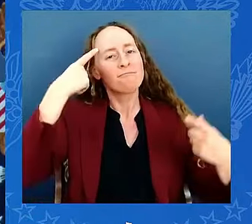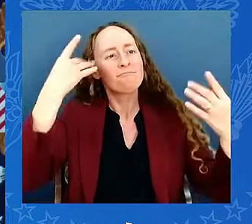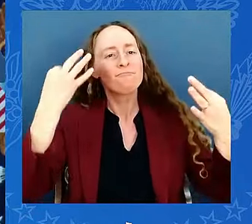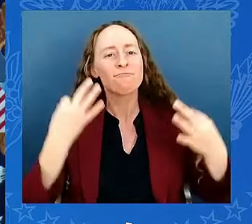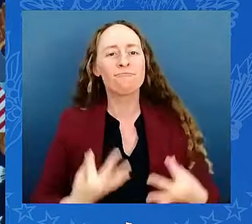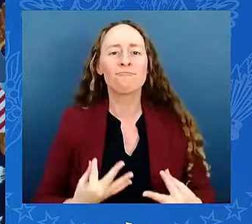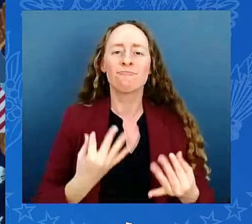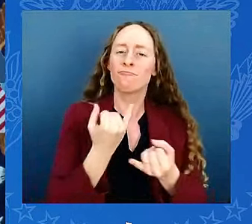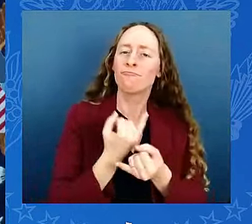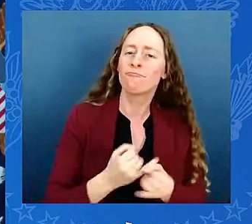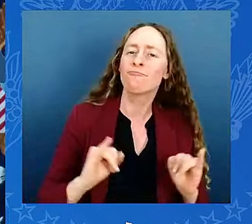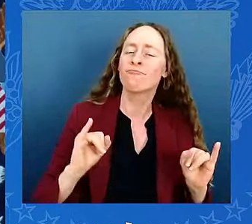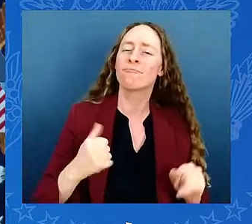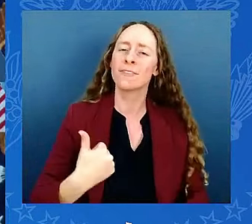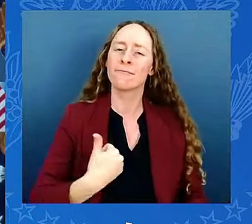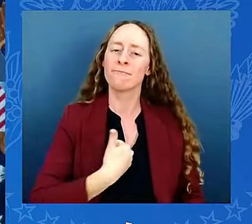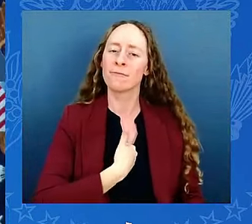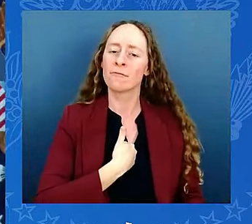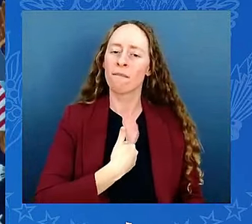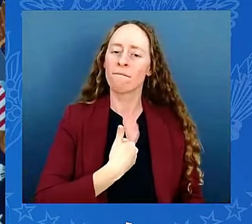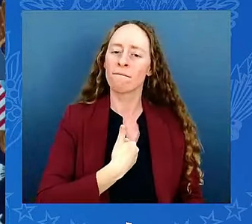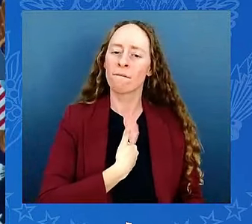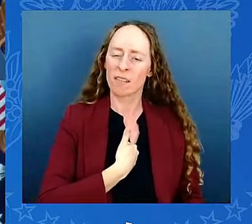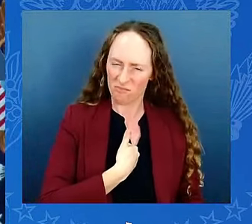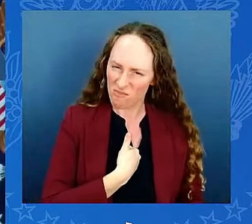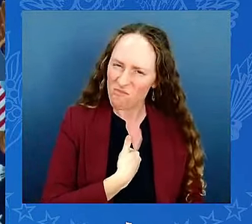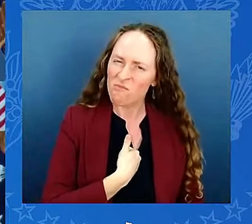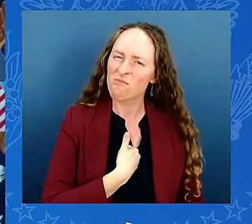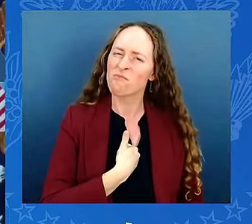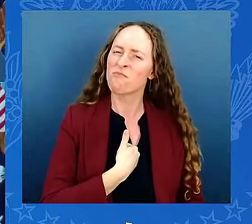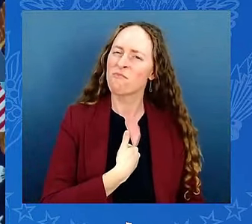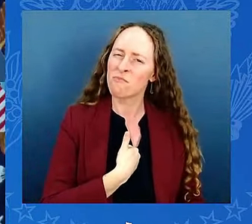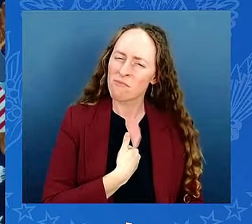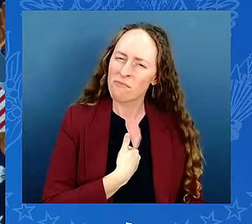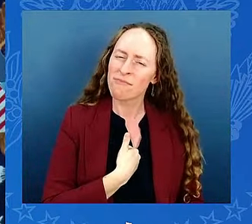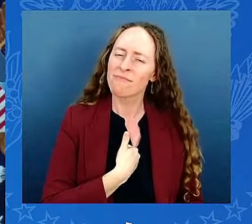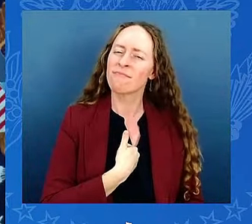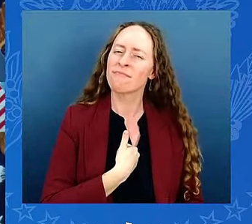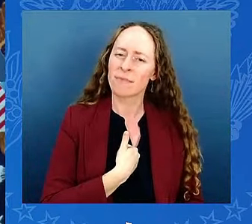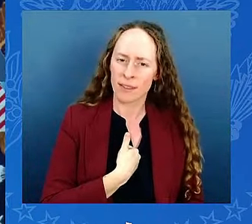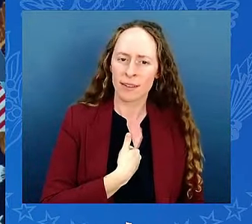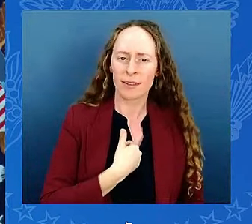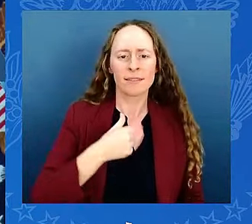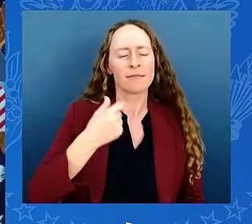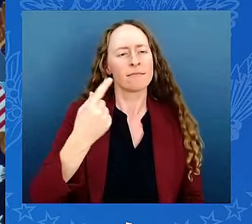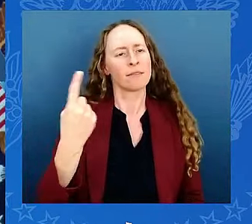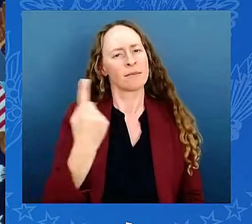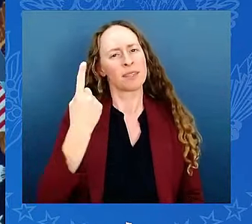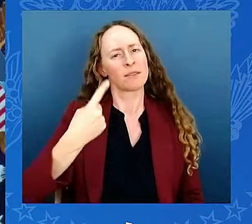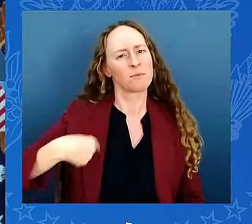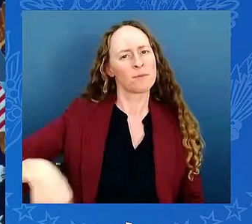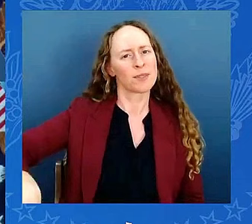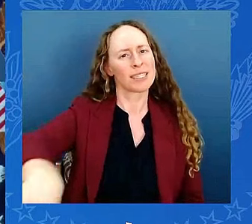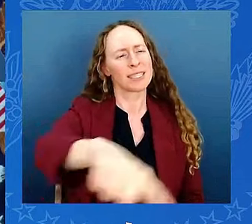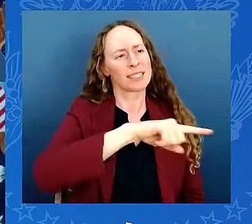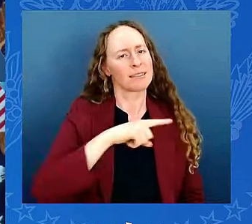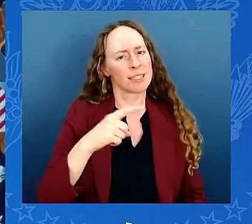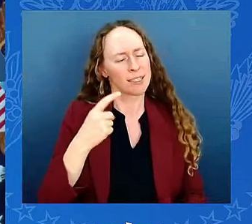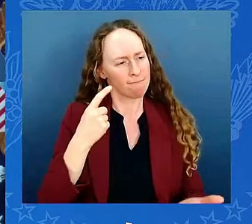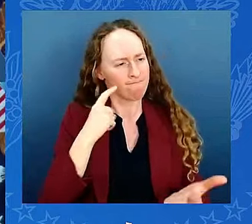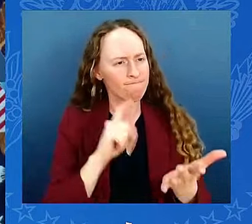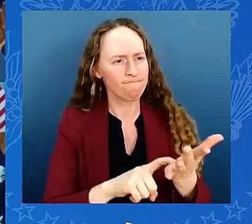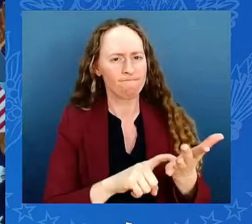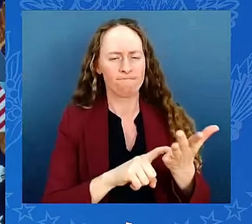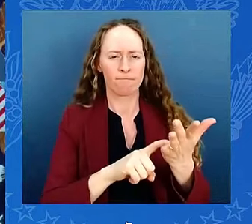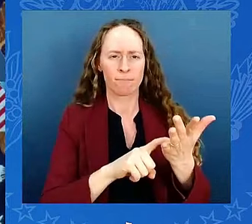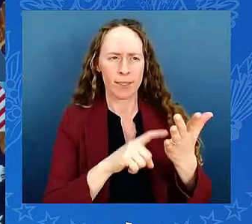but true. For each of us must stand in the arms of the rough world and trust it